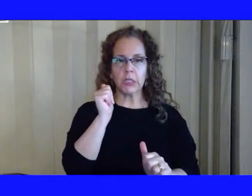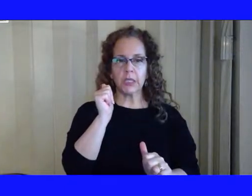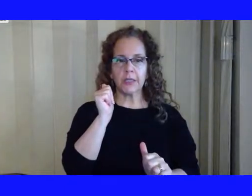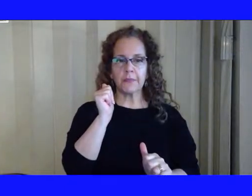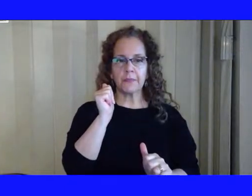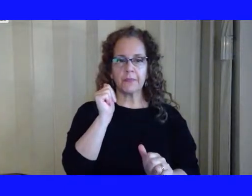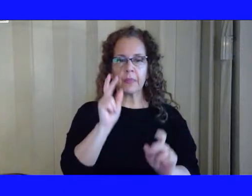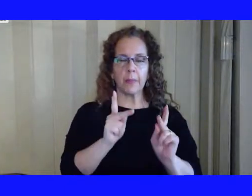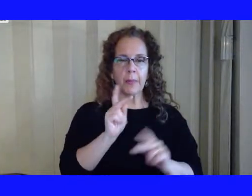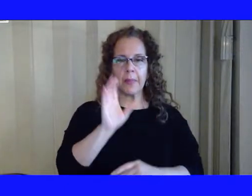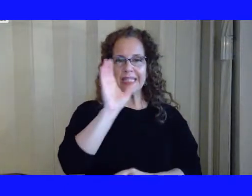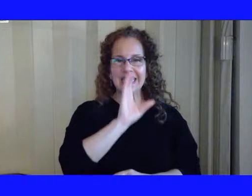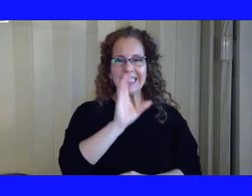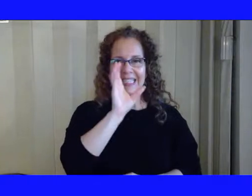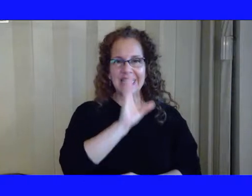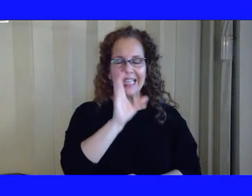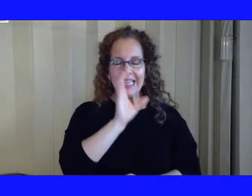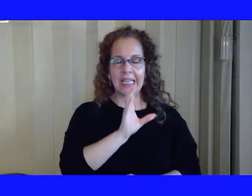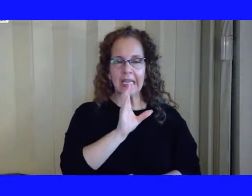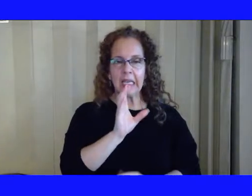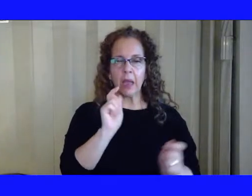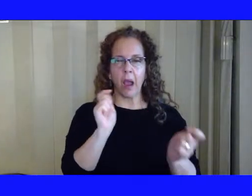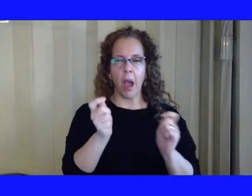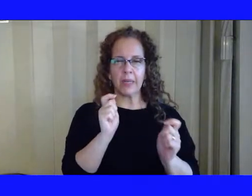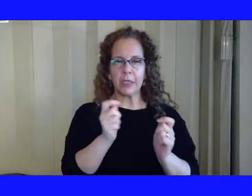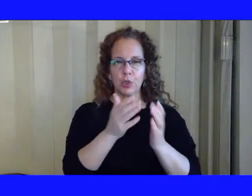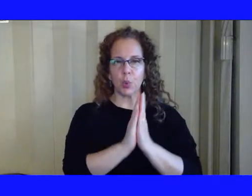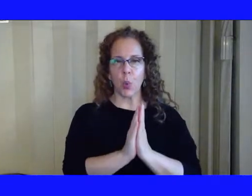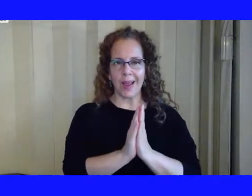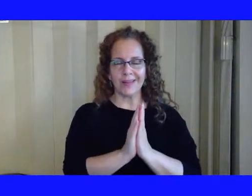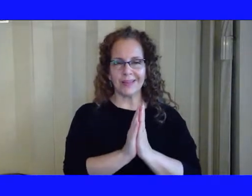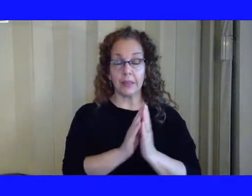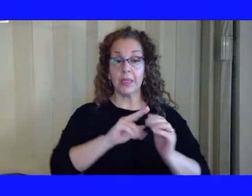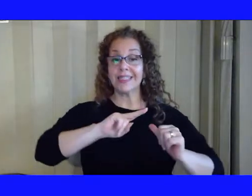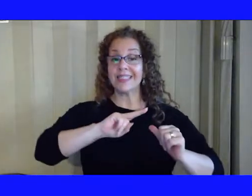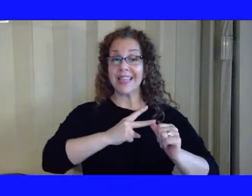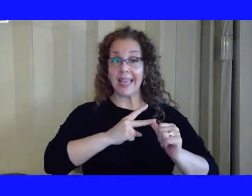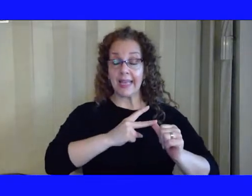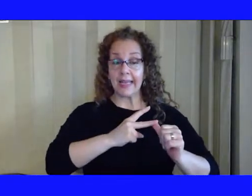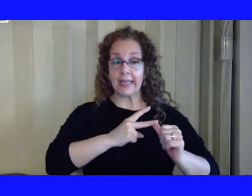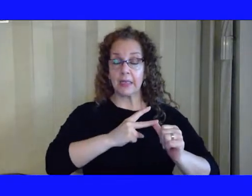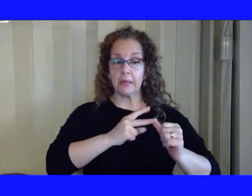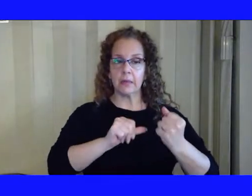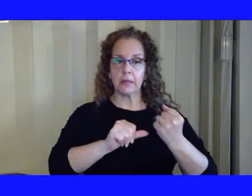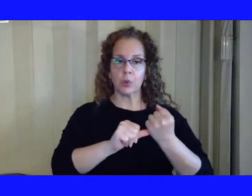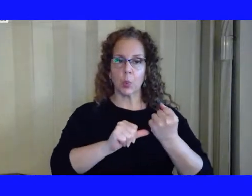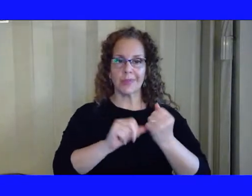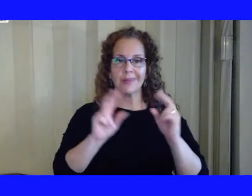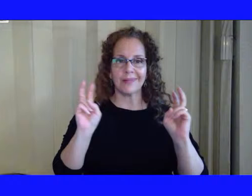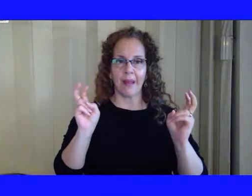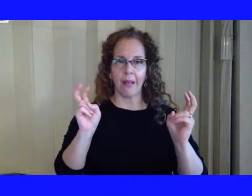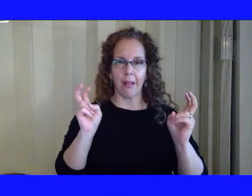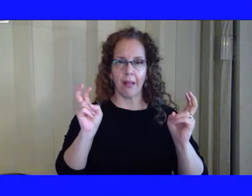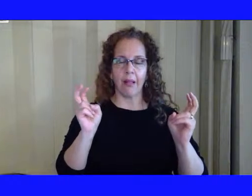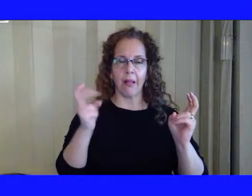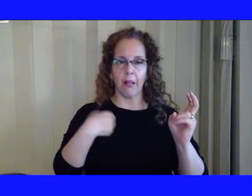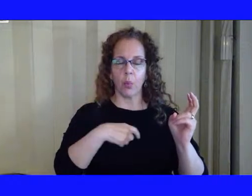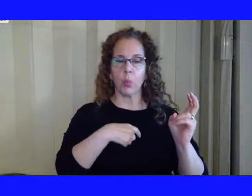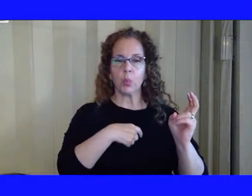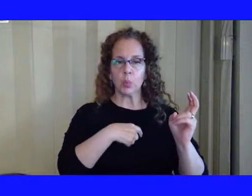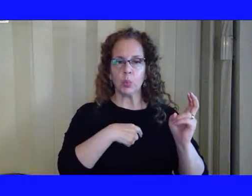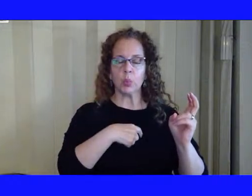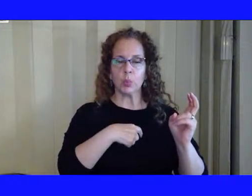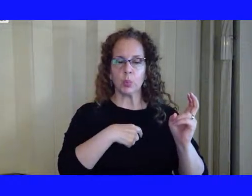in their facility. And in terms of the Office of EEO, when we get complaints, we also look to see what departments they're coming from